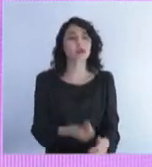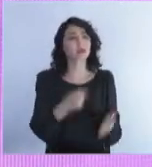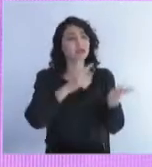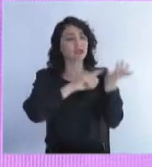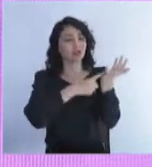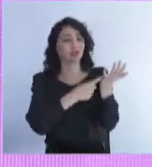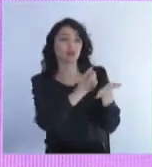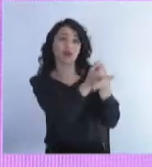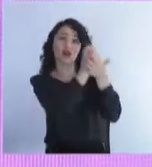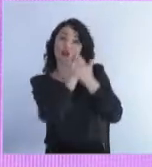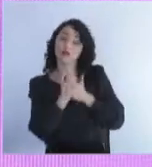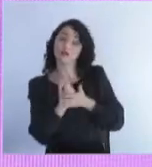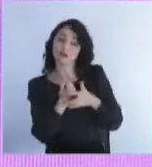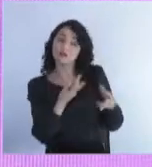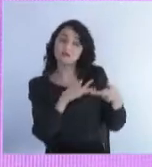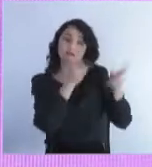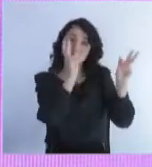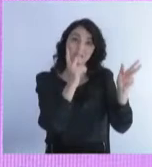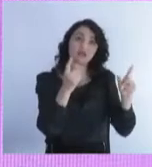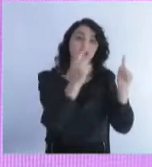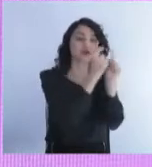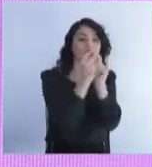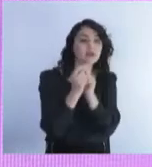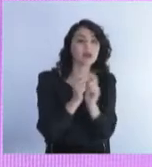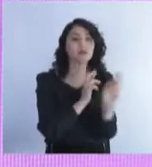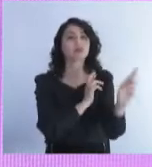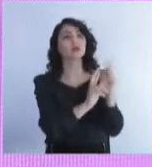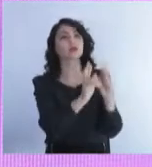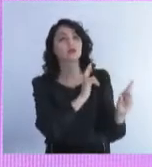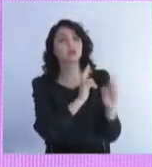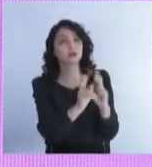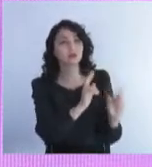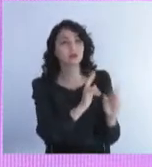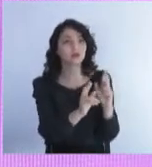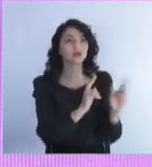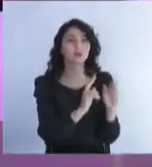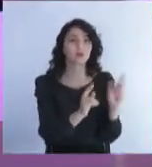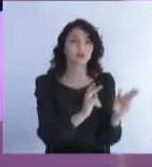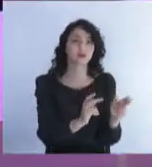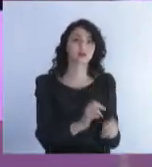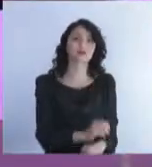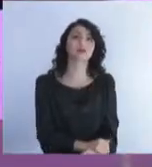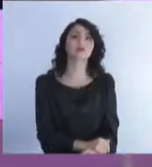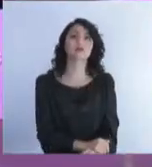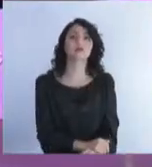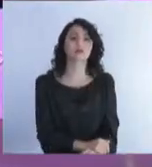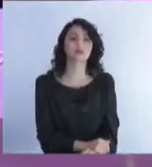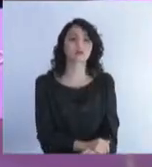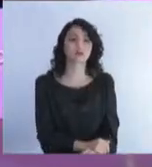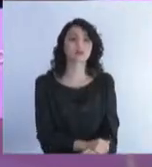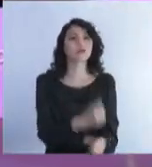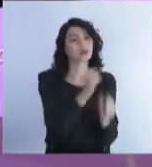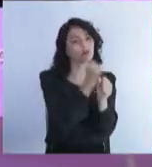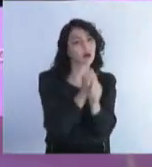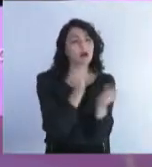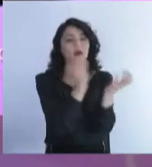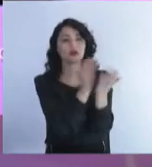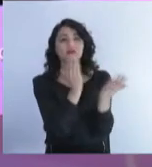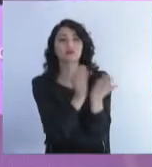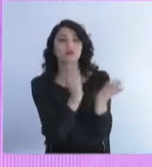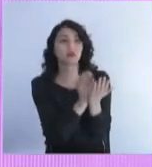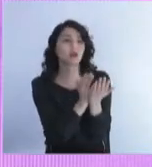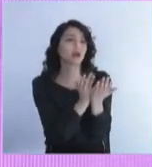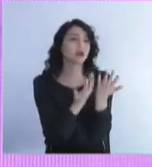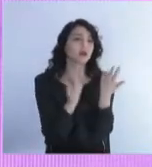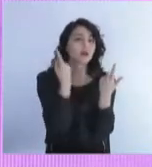hand, it has allowed us to stay connected, to relate, to work, to study,